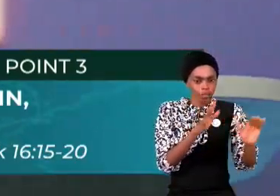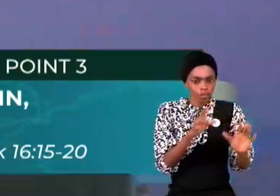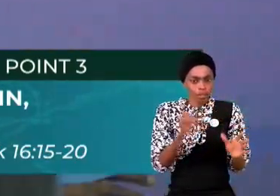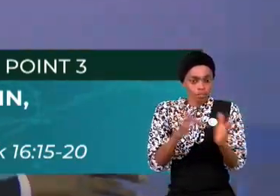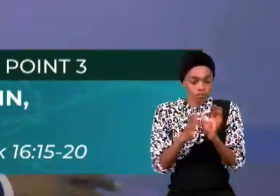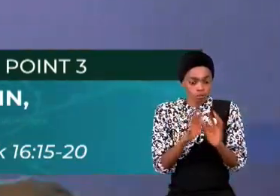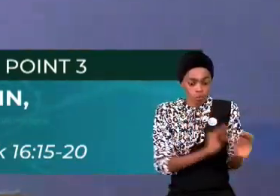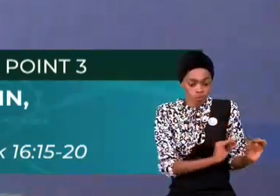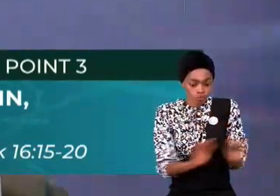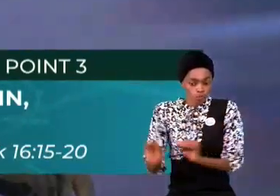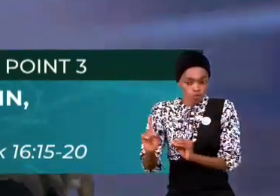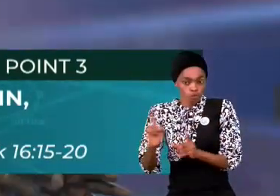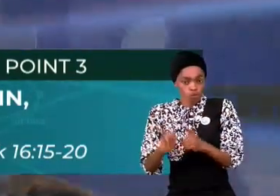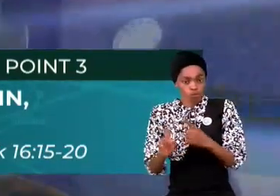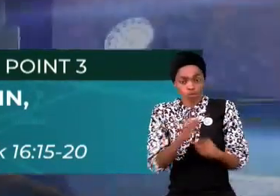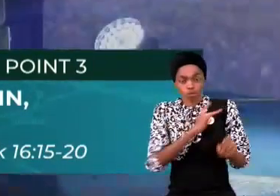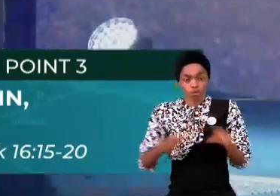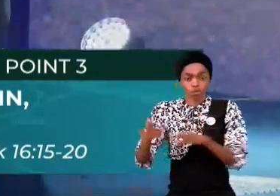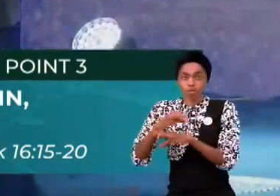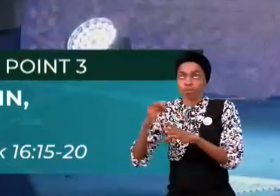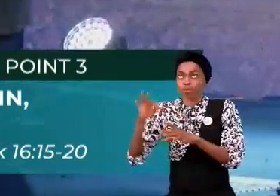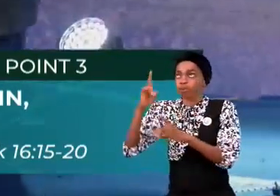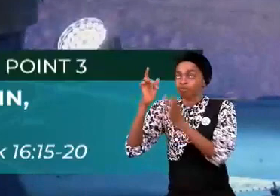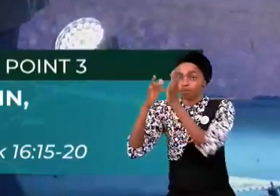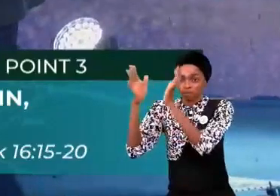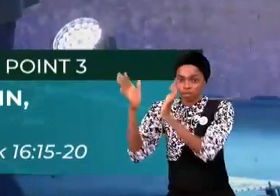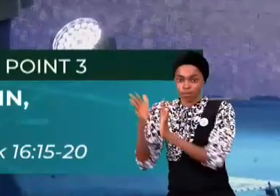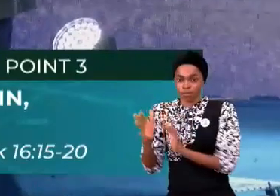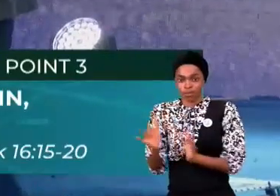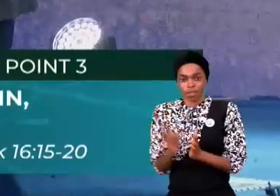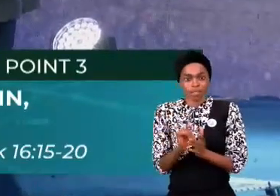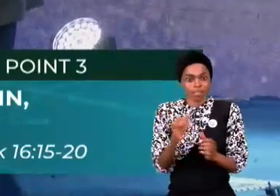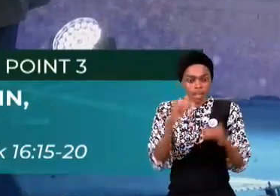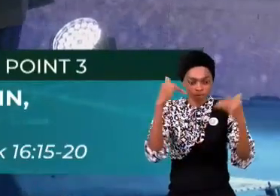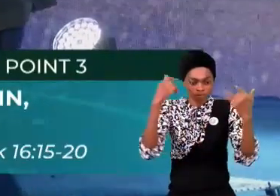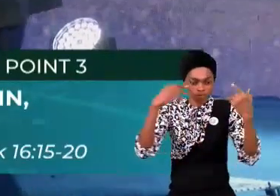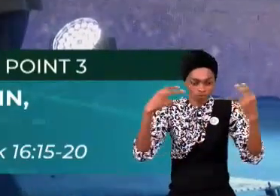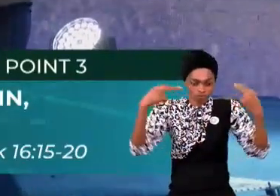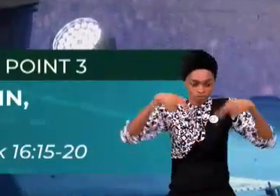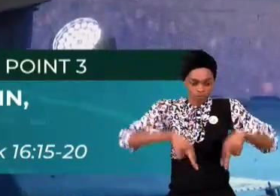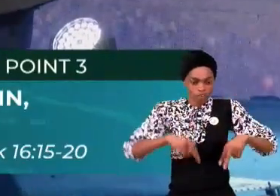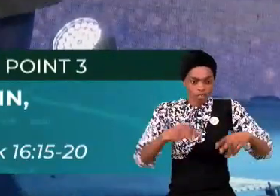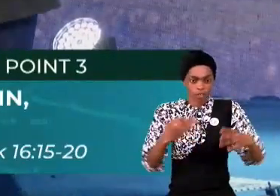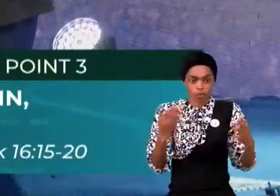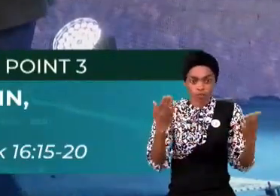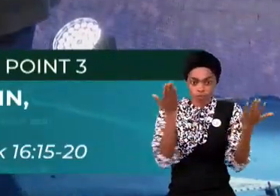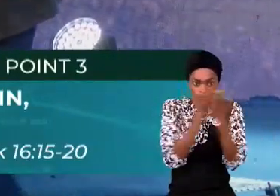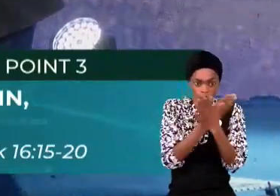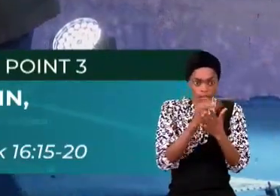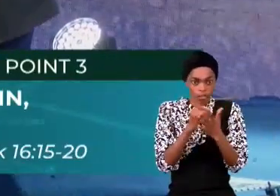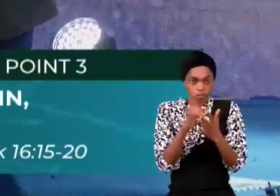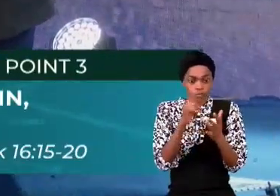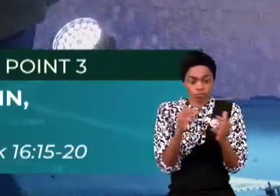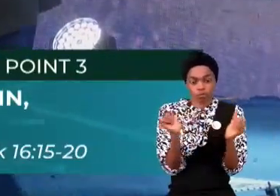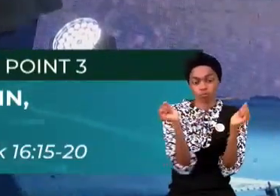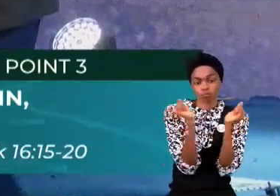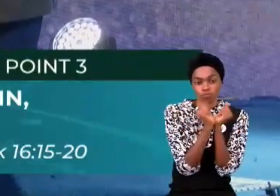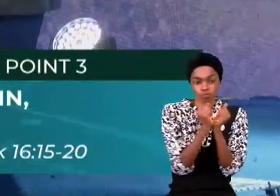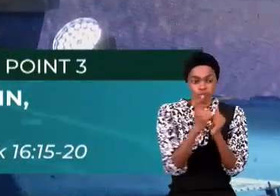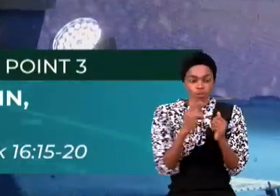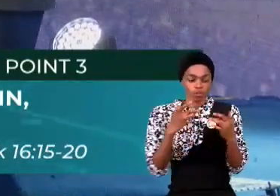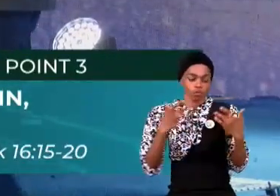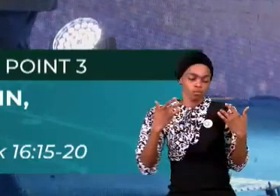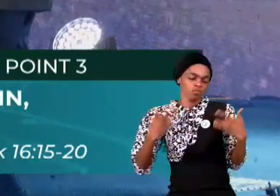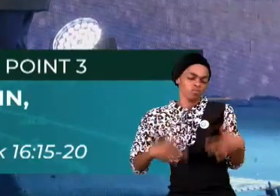of darkness, where there's doubt, where there's despair, where there's depression, it's not good for you to be there. He'll pick you